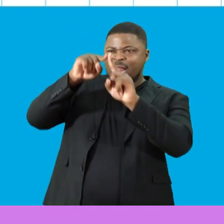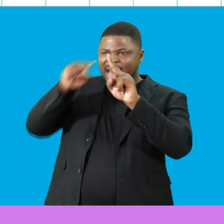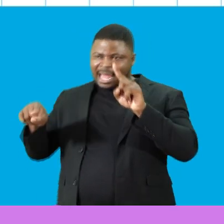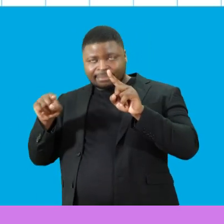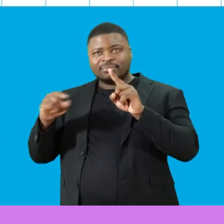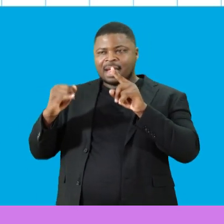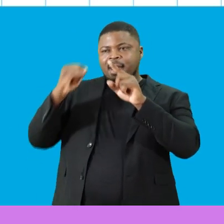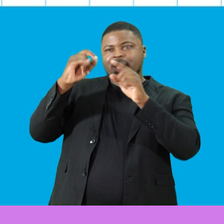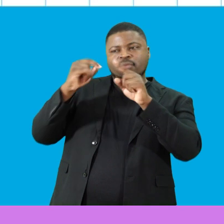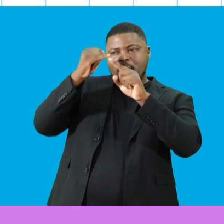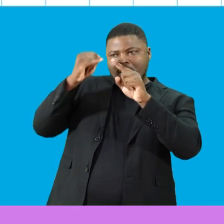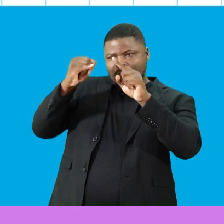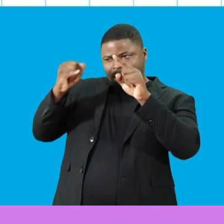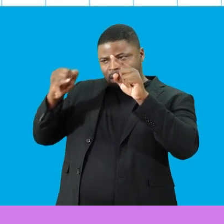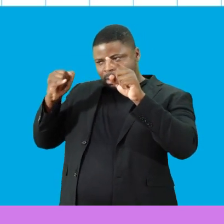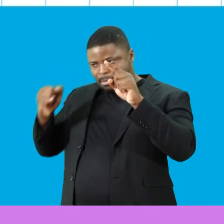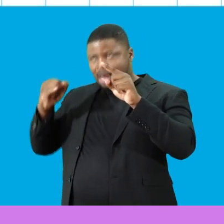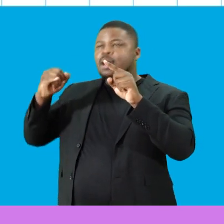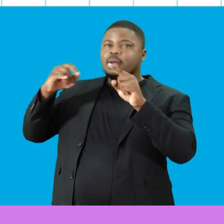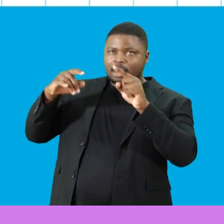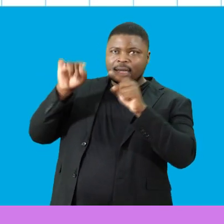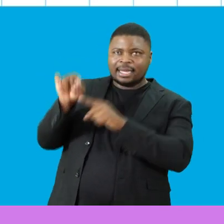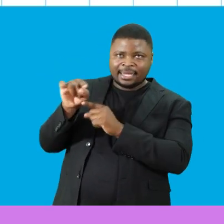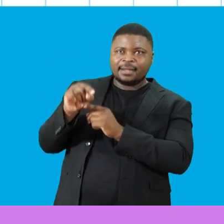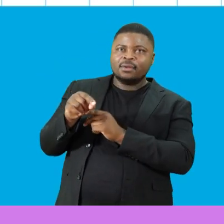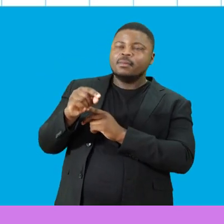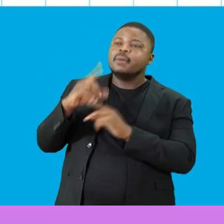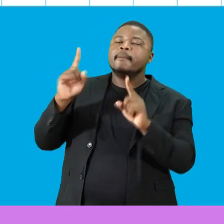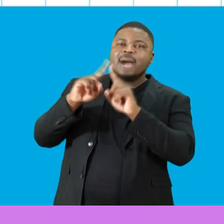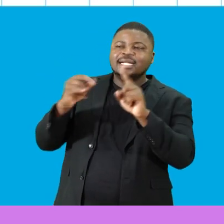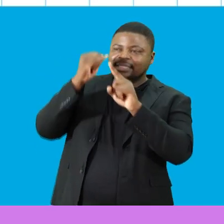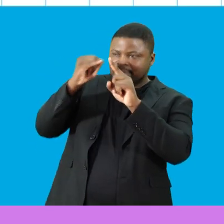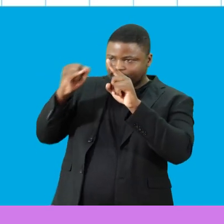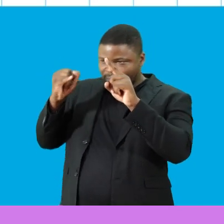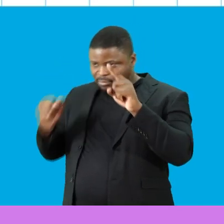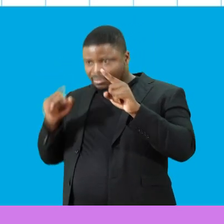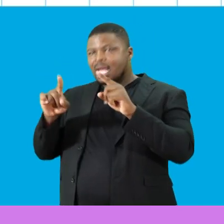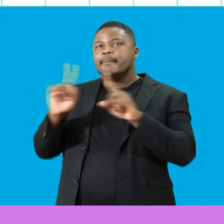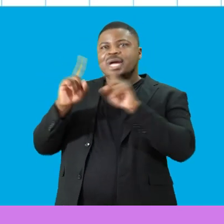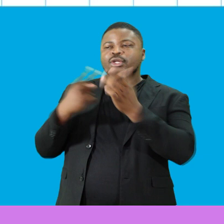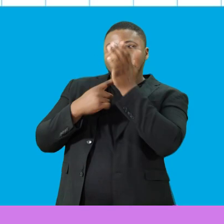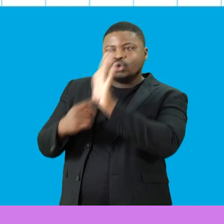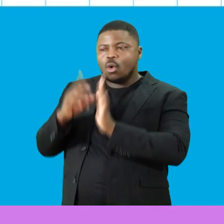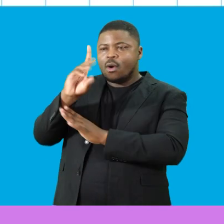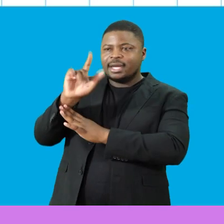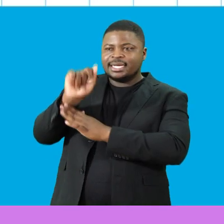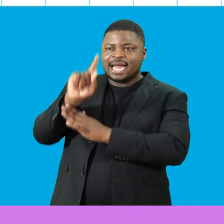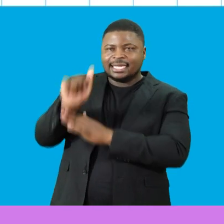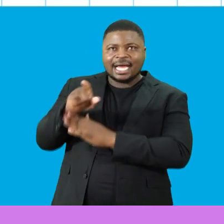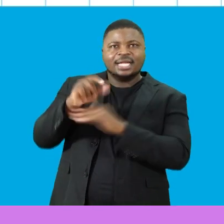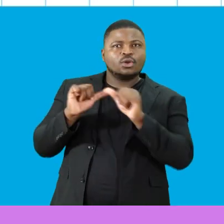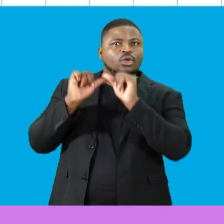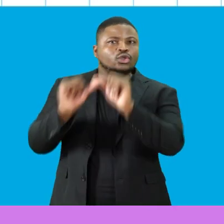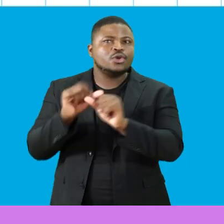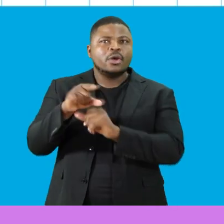line. So it cannot be a straight line like that. It can only be the dotted line to show that this data is continuous because it's the number